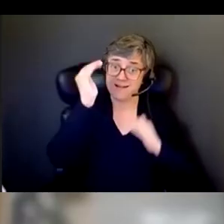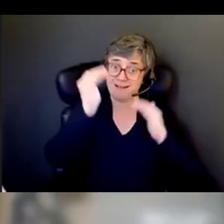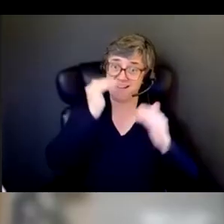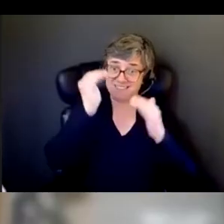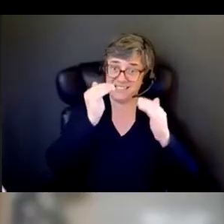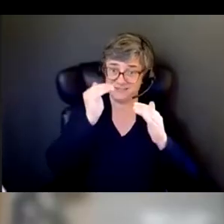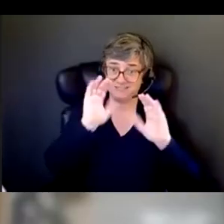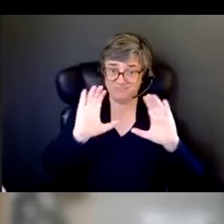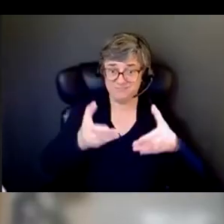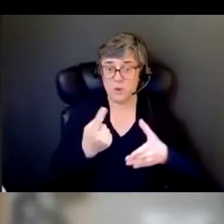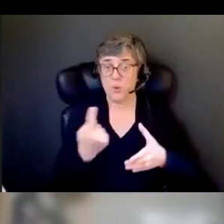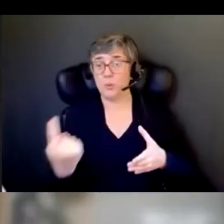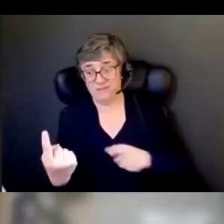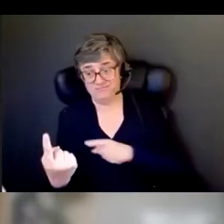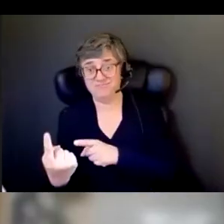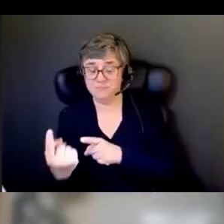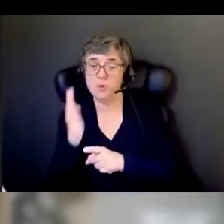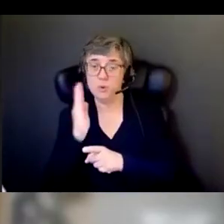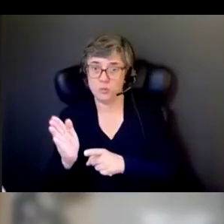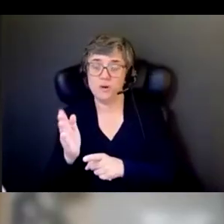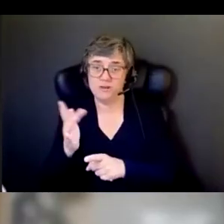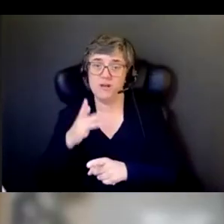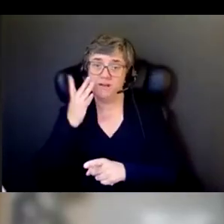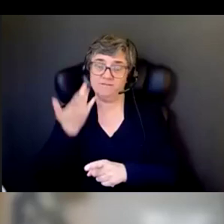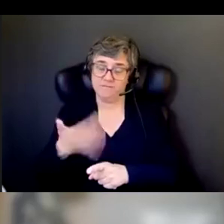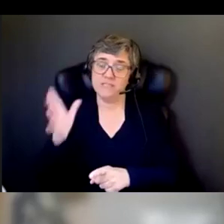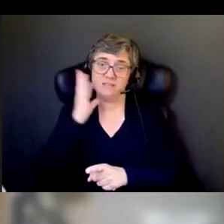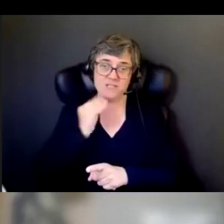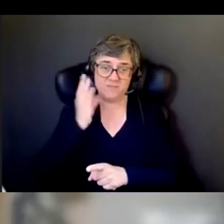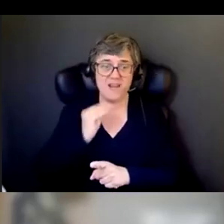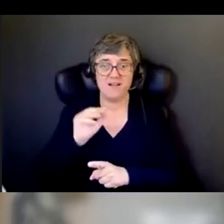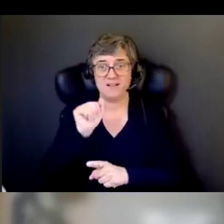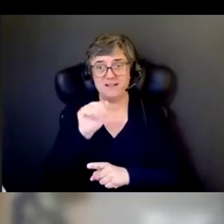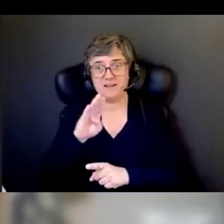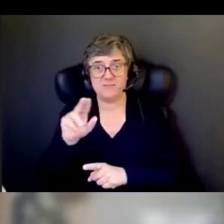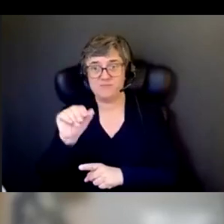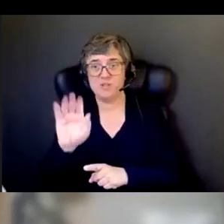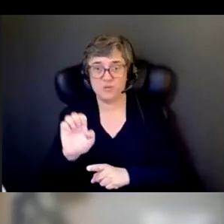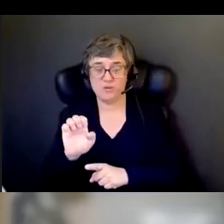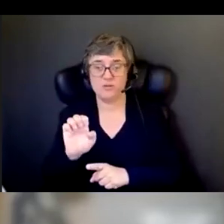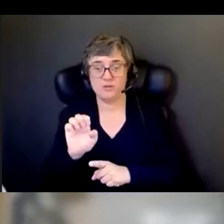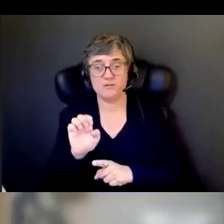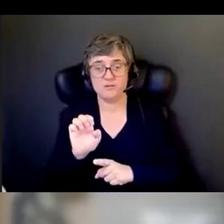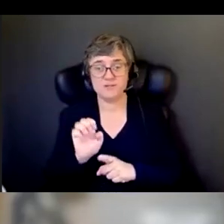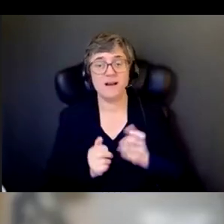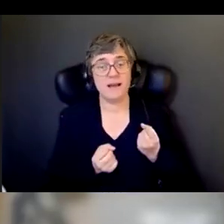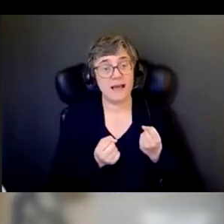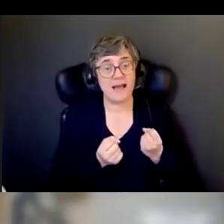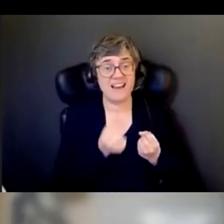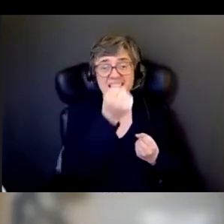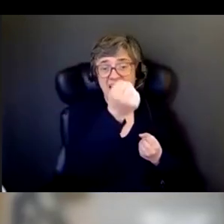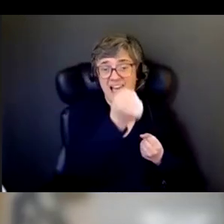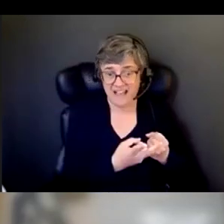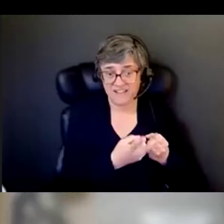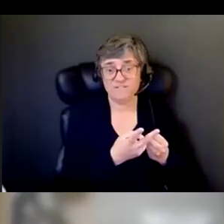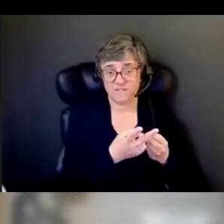abuse. This is real data, and that half of older adults, especially women, are living with disabilities. So we're not